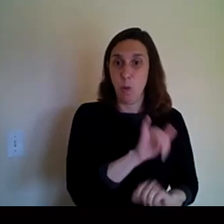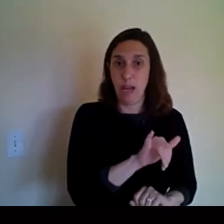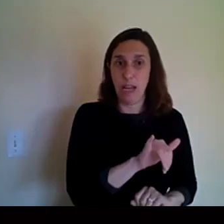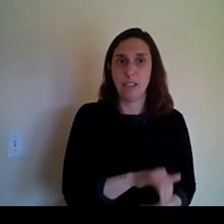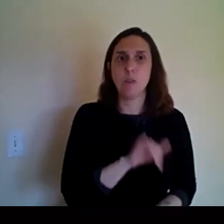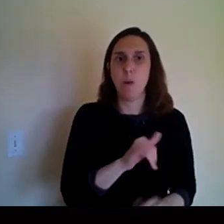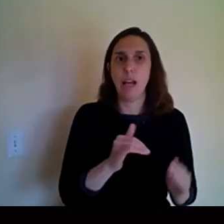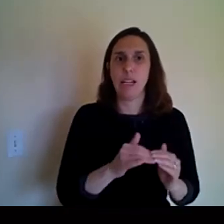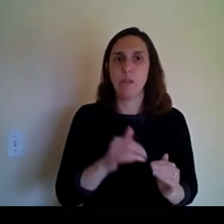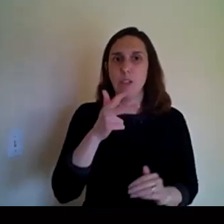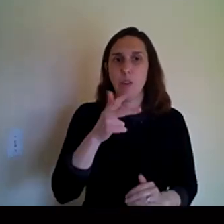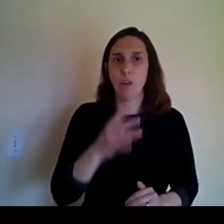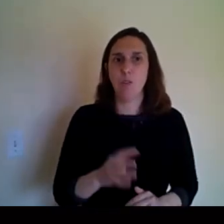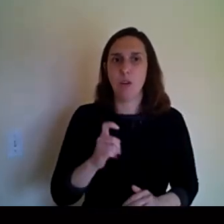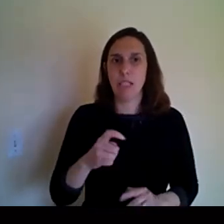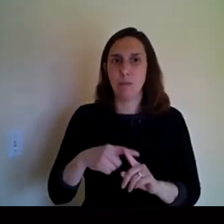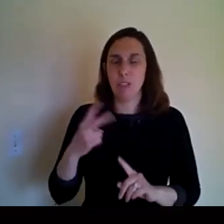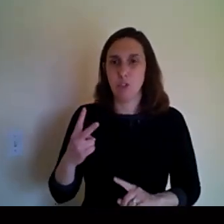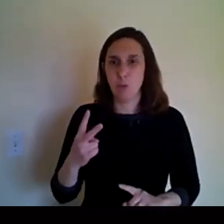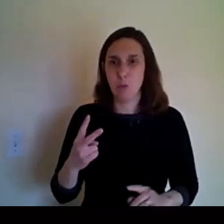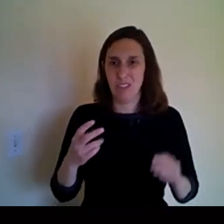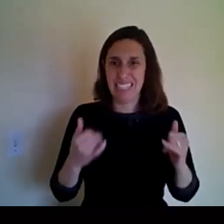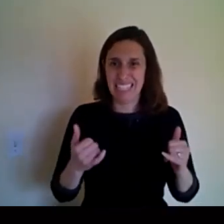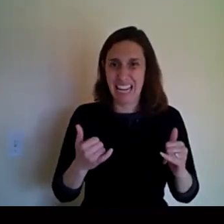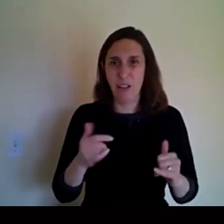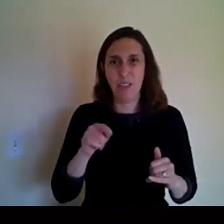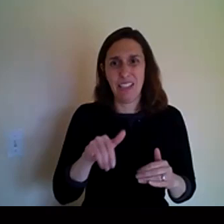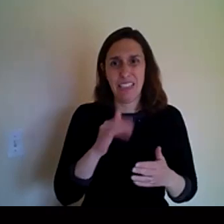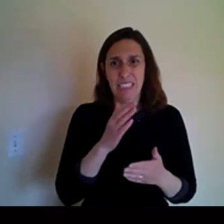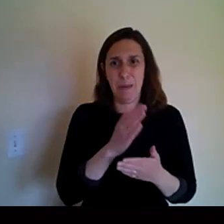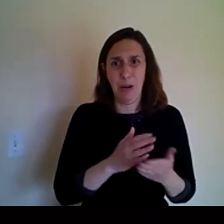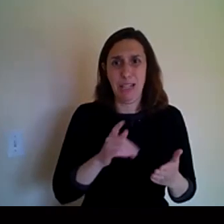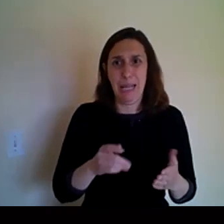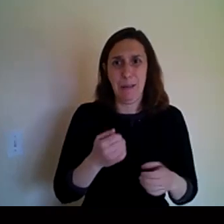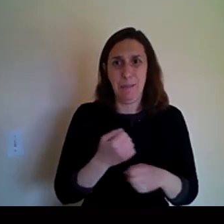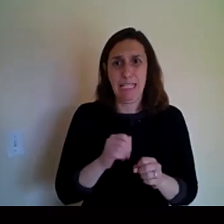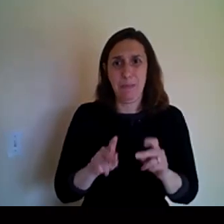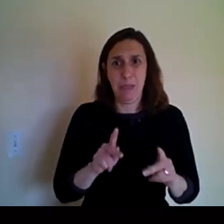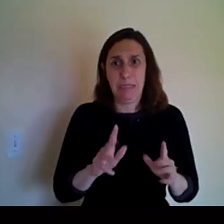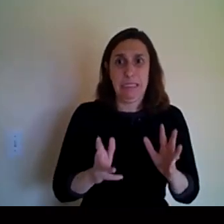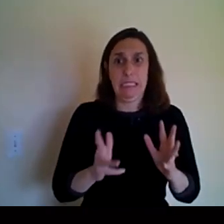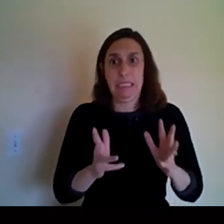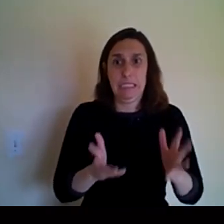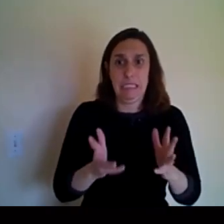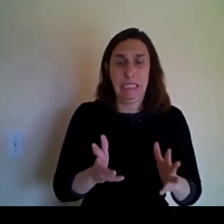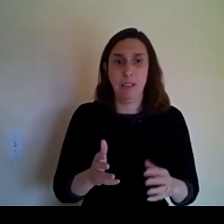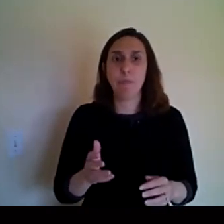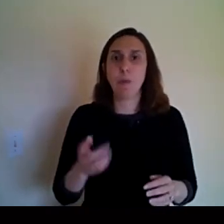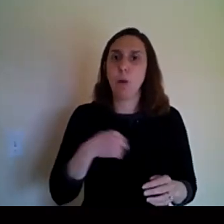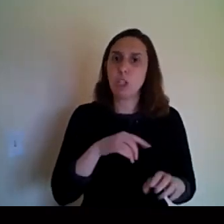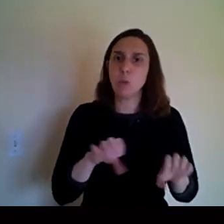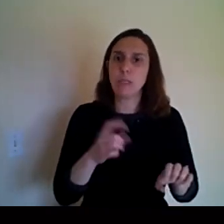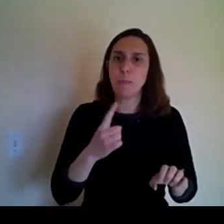3/4 x plus 2. And here comes the step that unnerves people, because we're doing something symbolically for